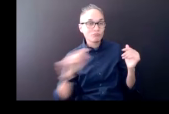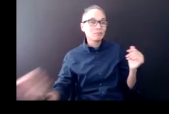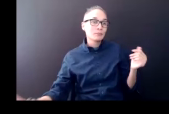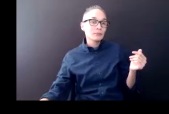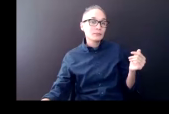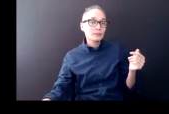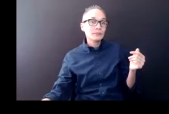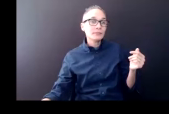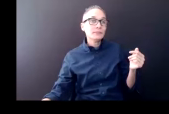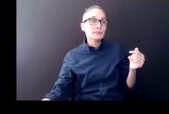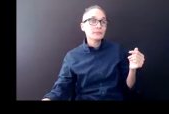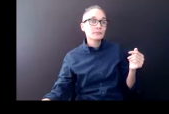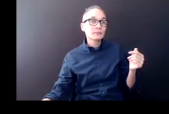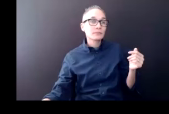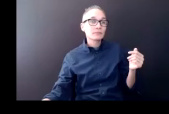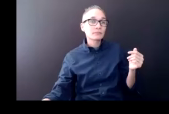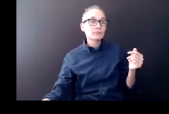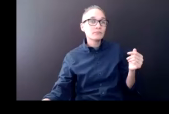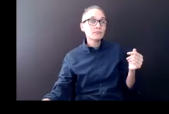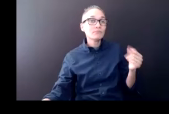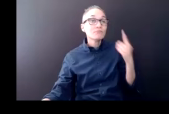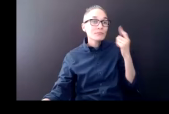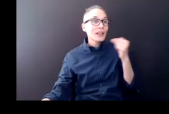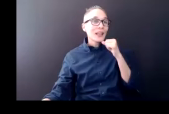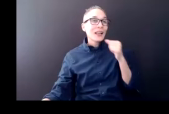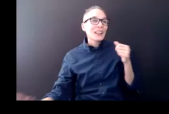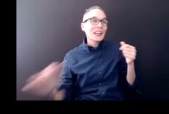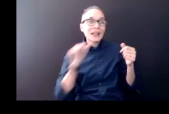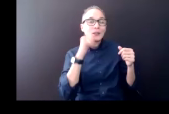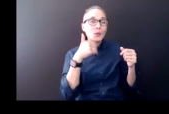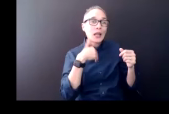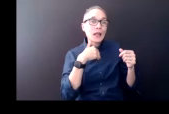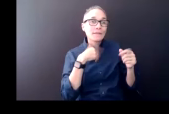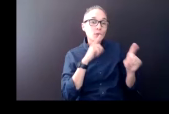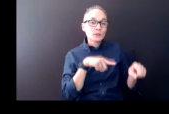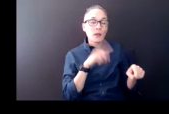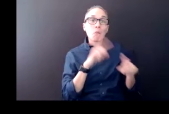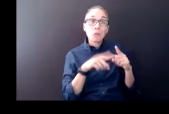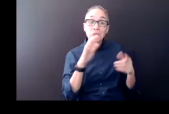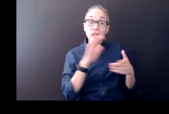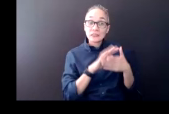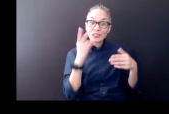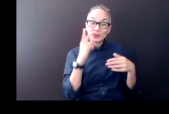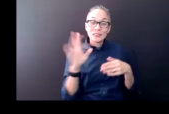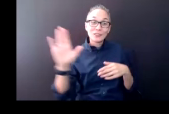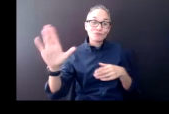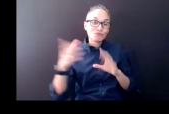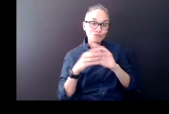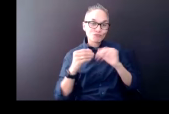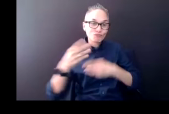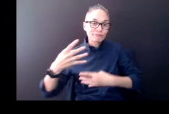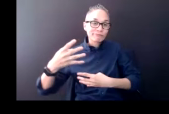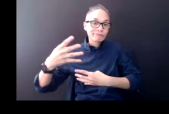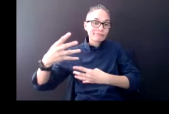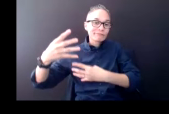I mean, I'm kind of just looking over them. I don't have a sentiment for it, but it's really good to see some of the comments. I think they